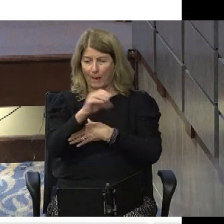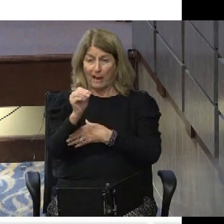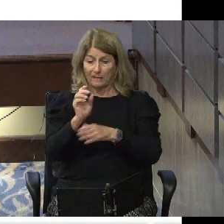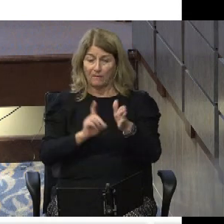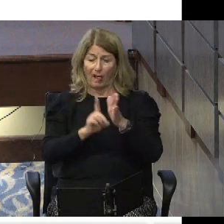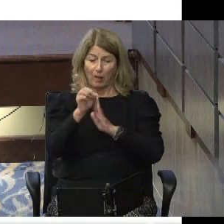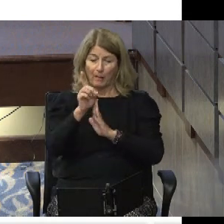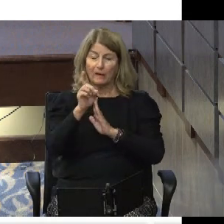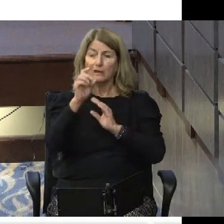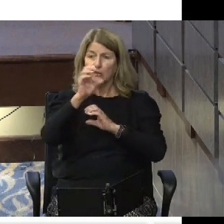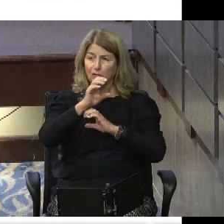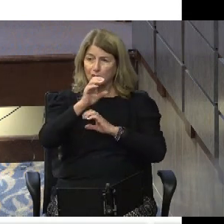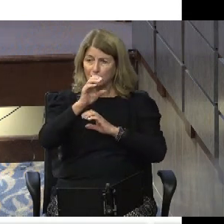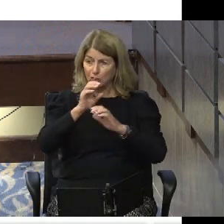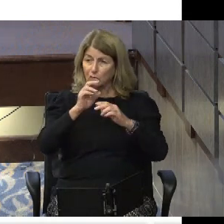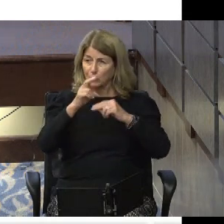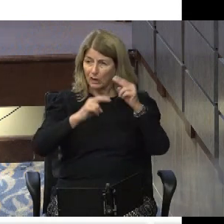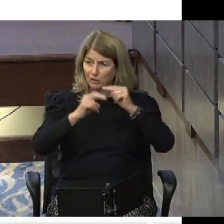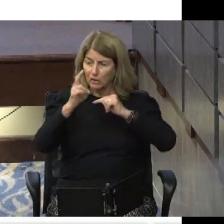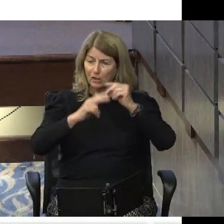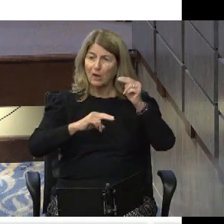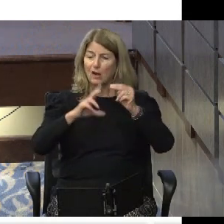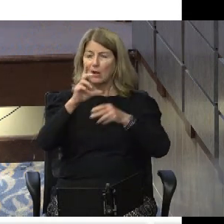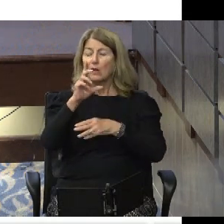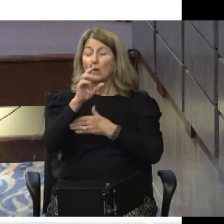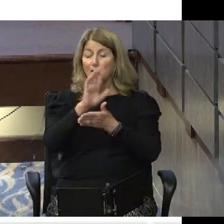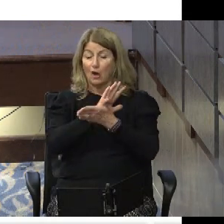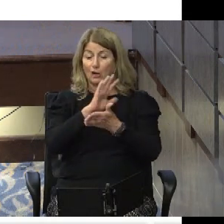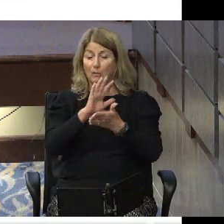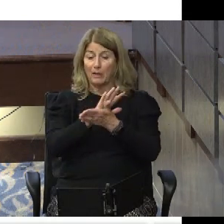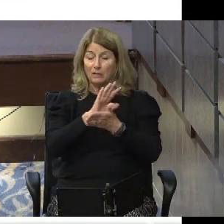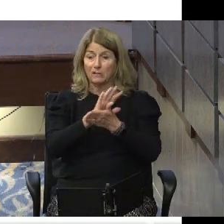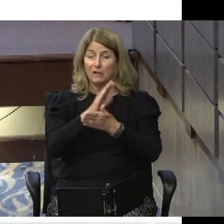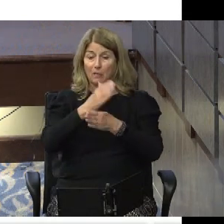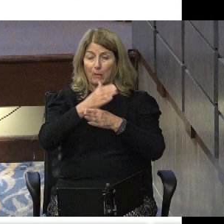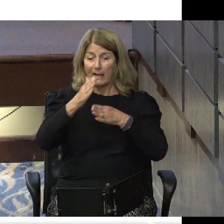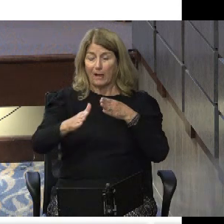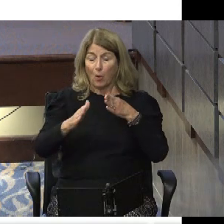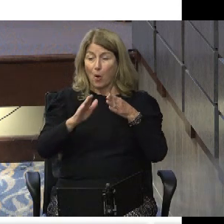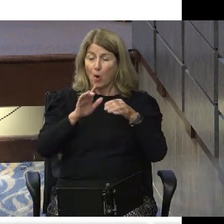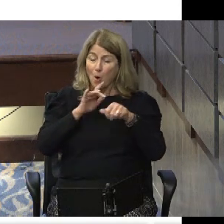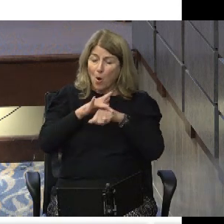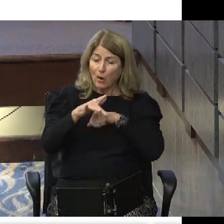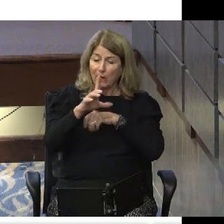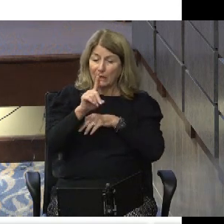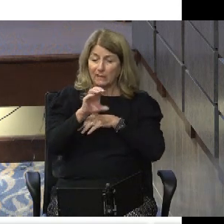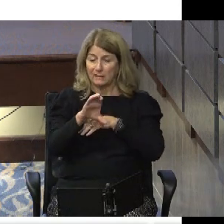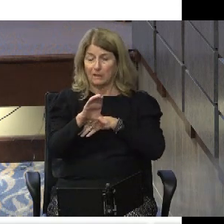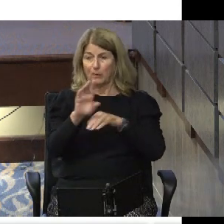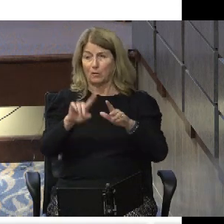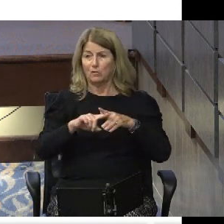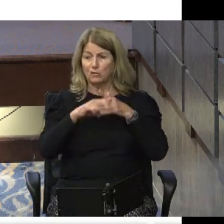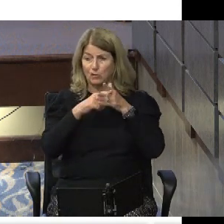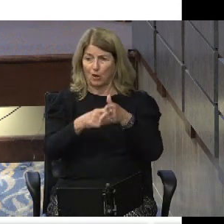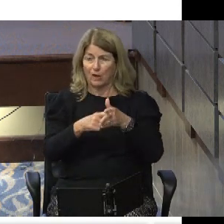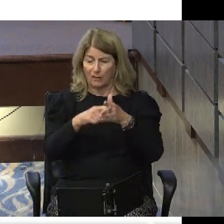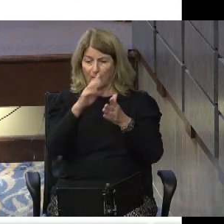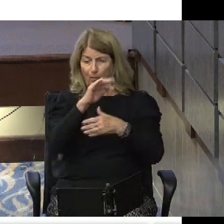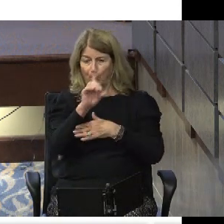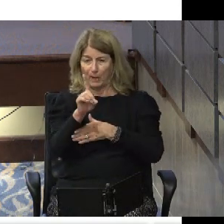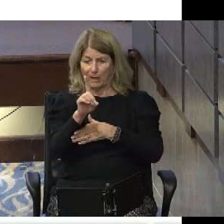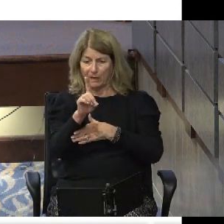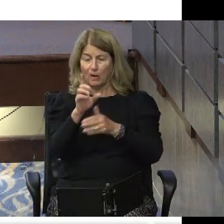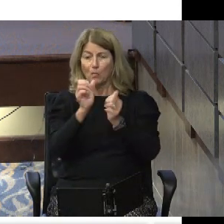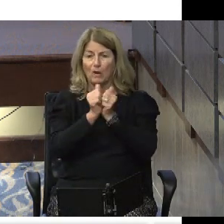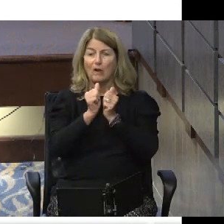the construction documents with the goal of completing them early December of this year, starting permitting and bidding, with